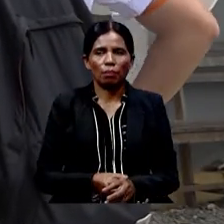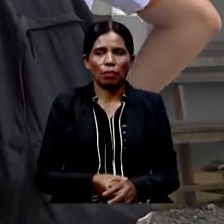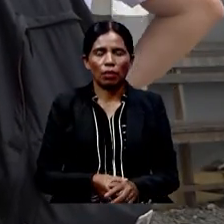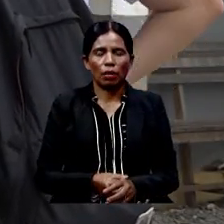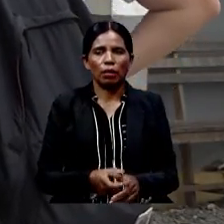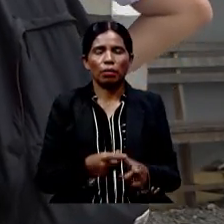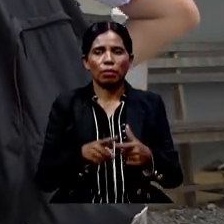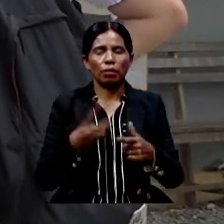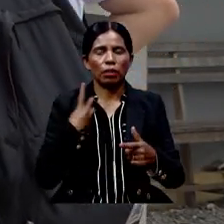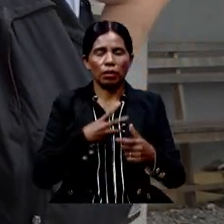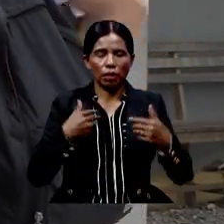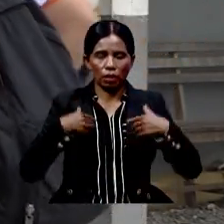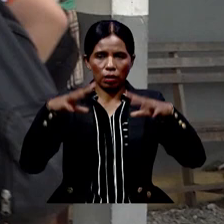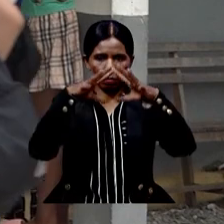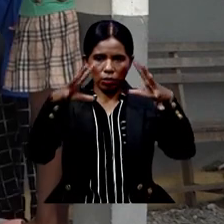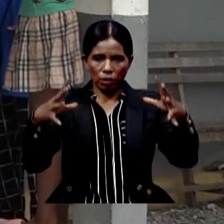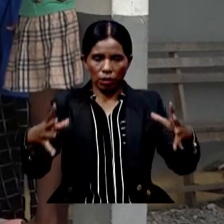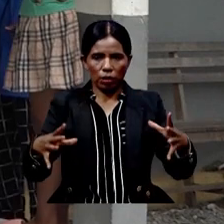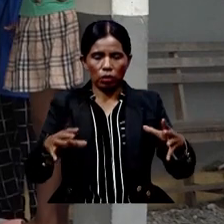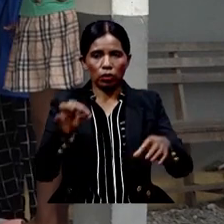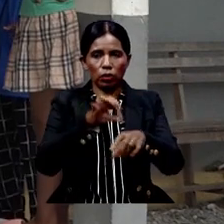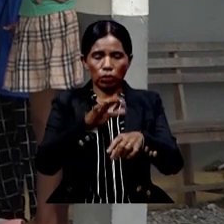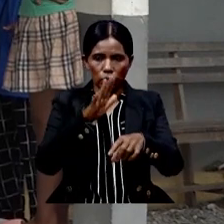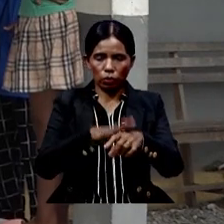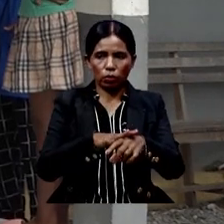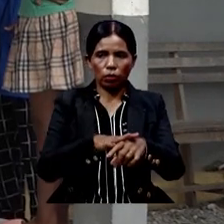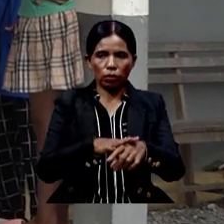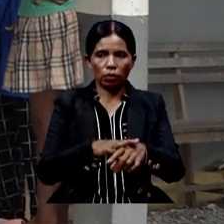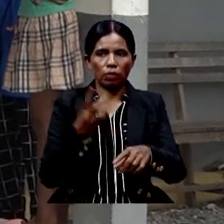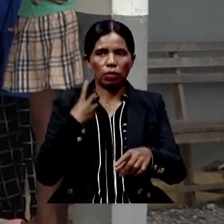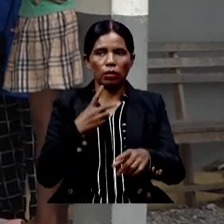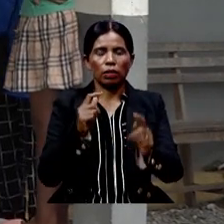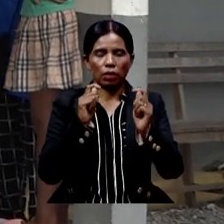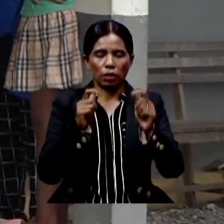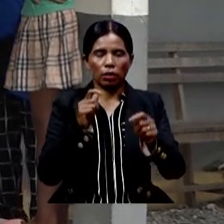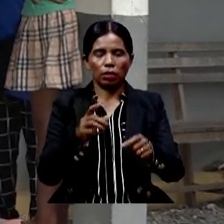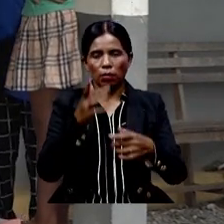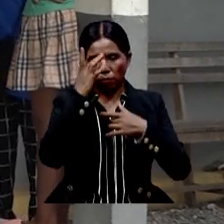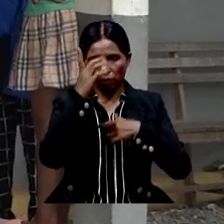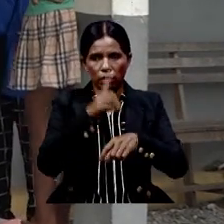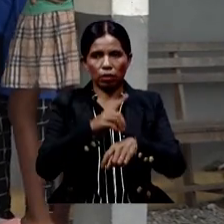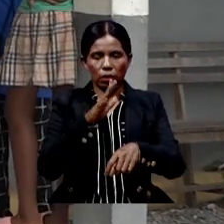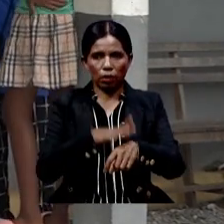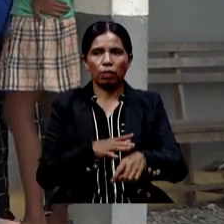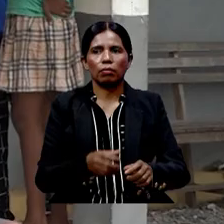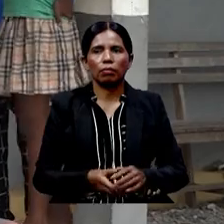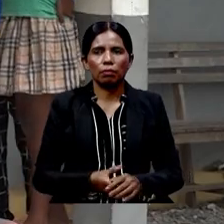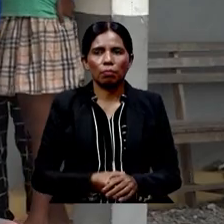ota ite ya miskateru nomos o akit ba ida ita tu koko teste dingin kazu dingin